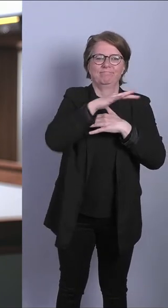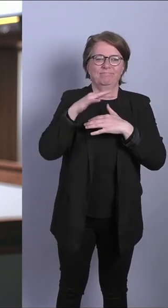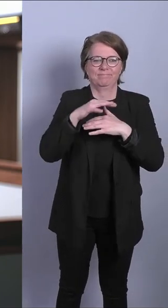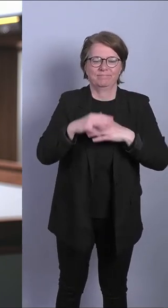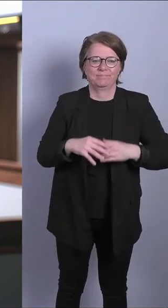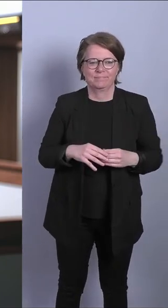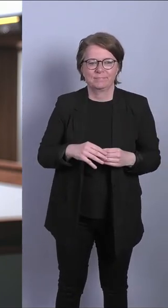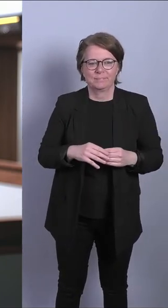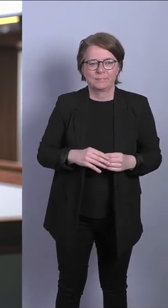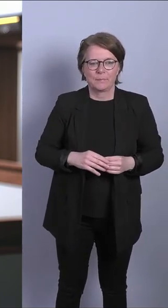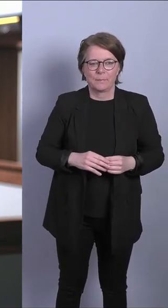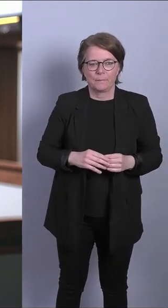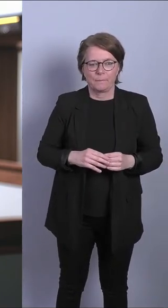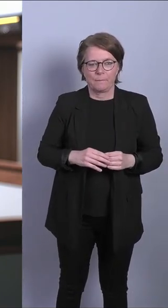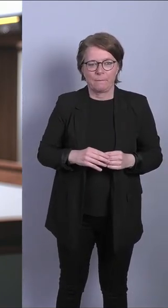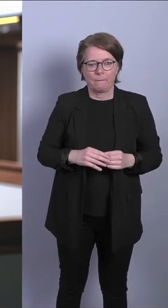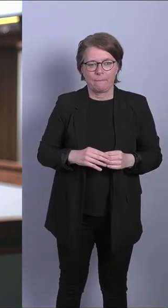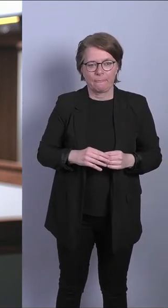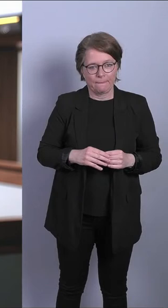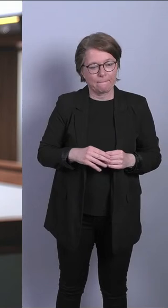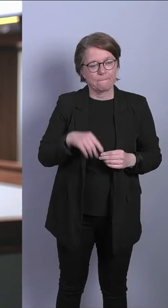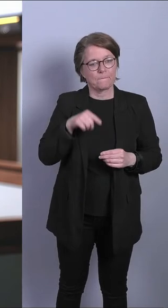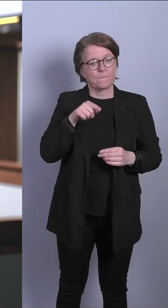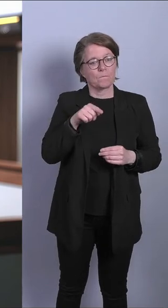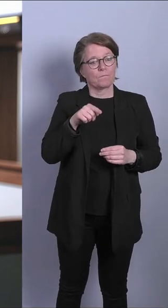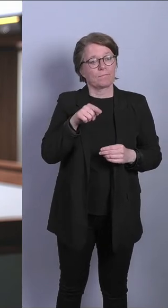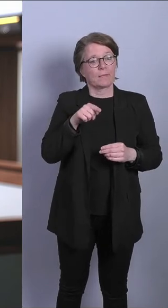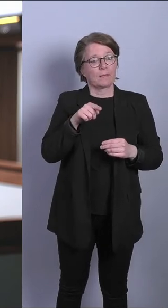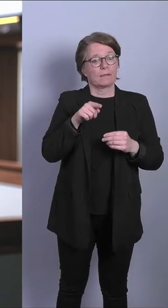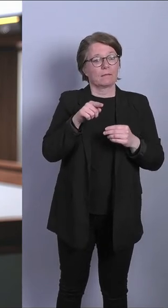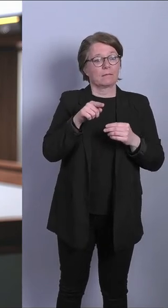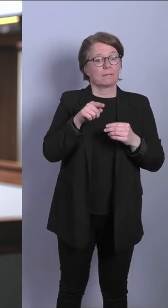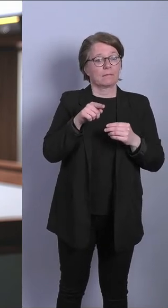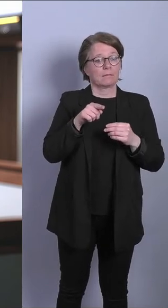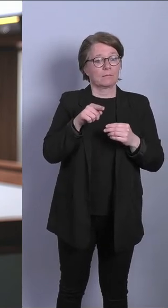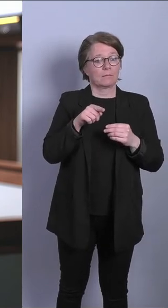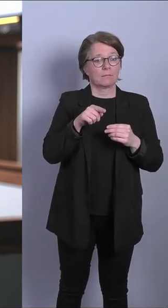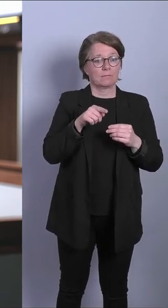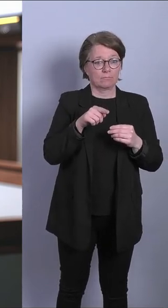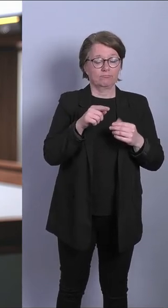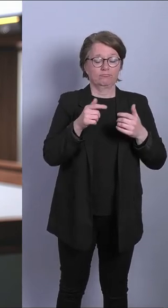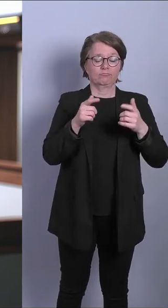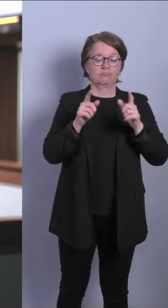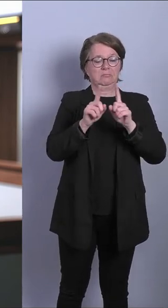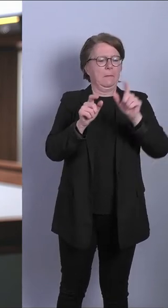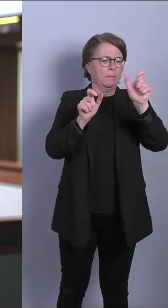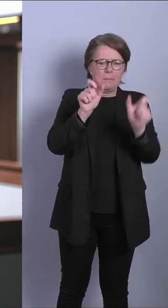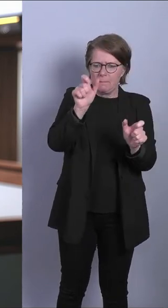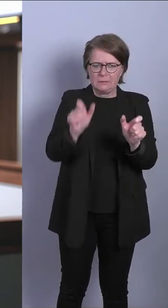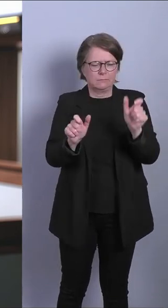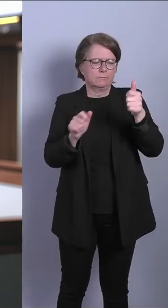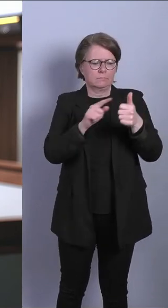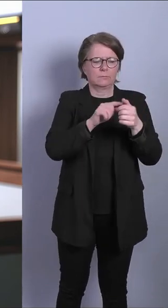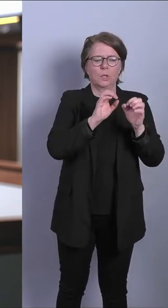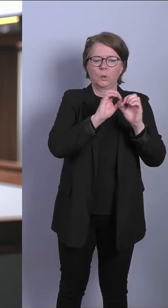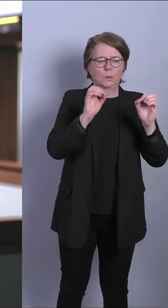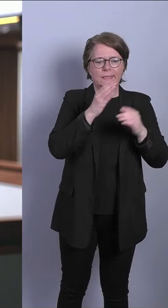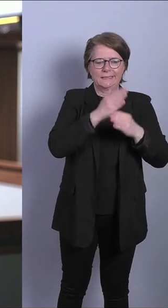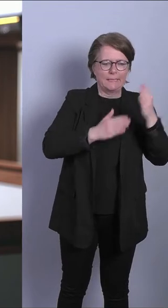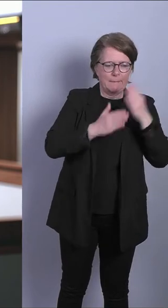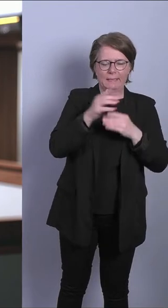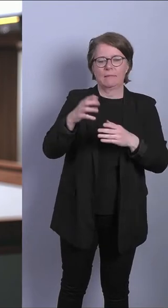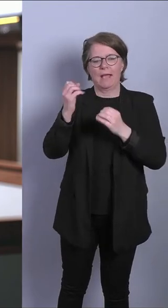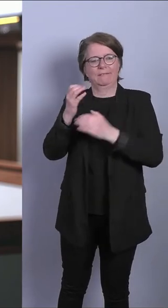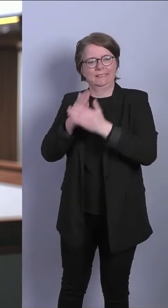The volunteer tandems are something very special here. People with and without disabilities help